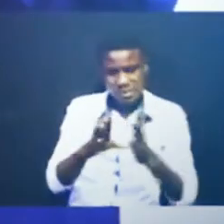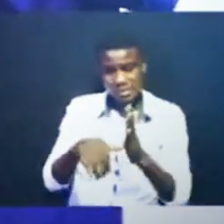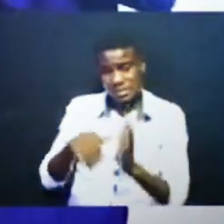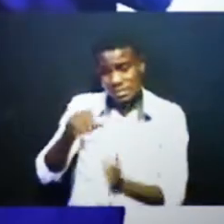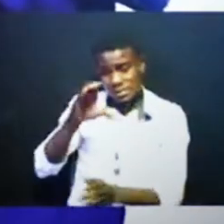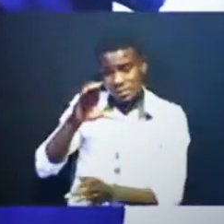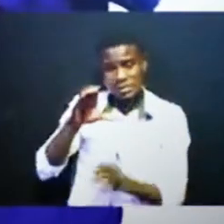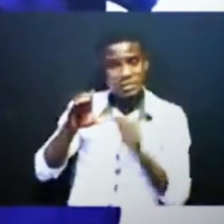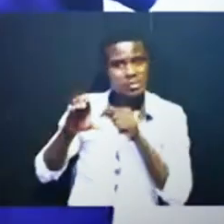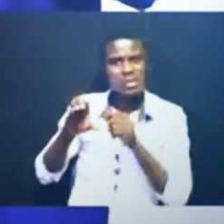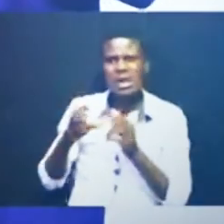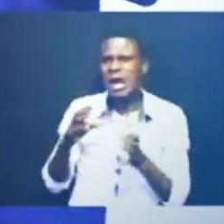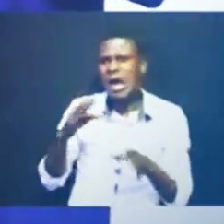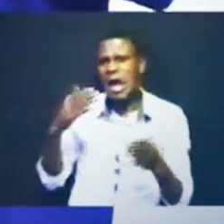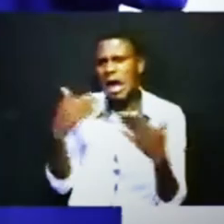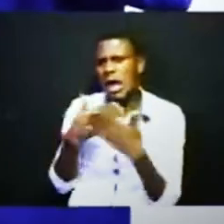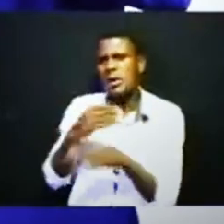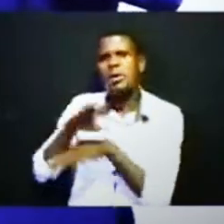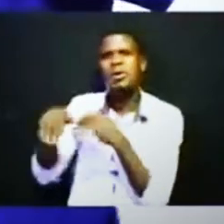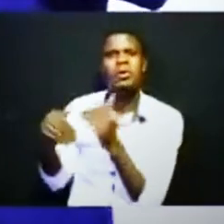But